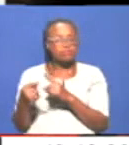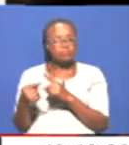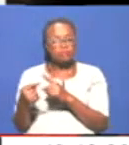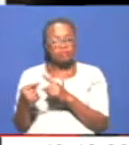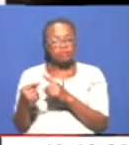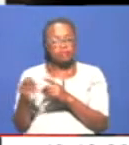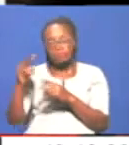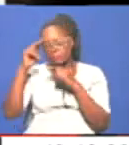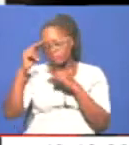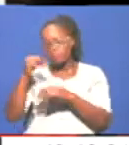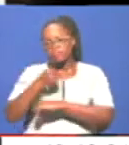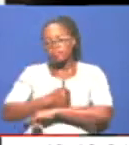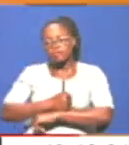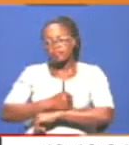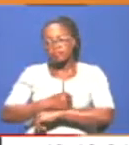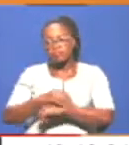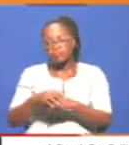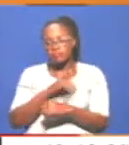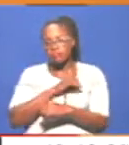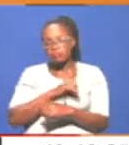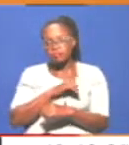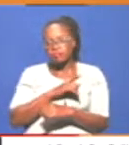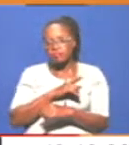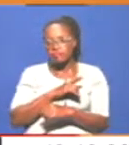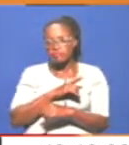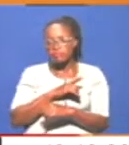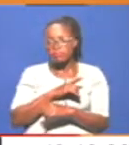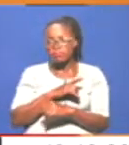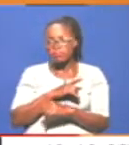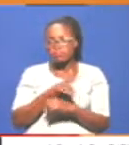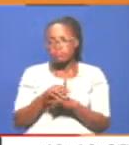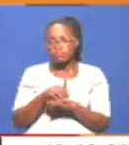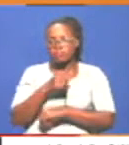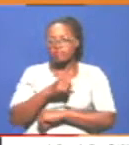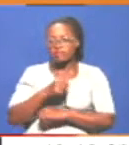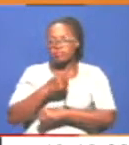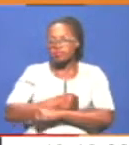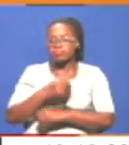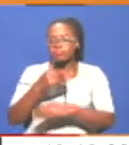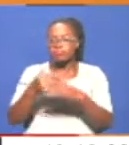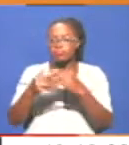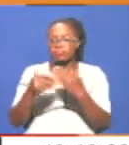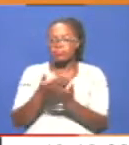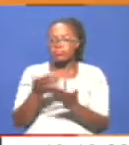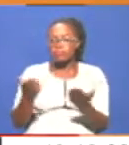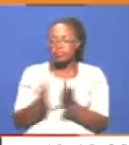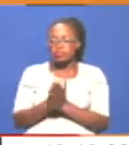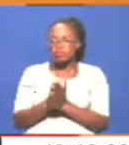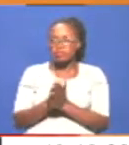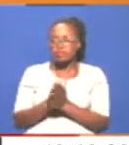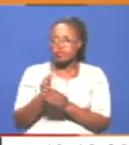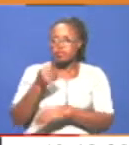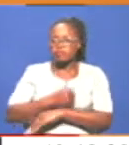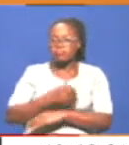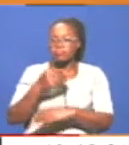secondary school, and lucky enough, we had the school structure already in place. Uh-huh. Normally in chess, you find the school structures in